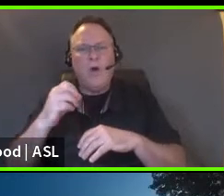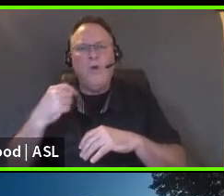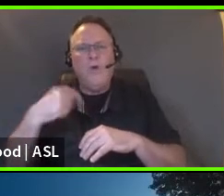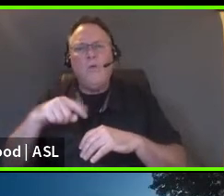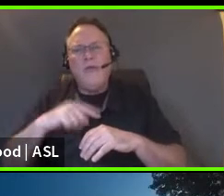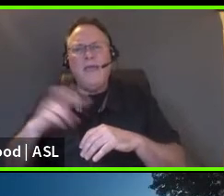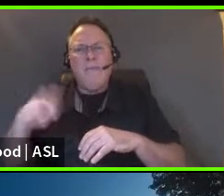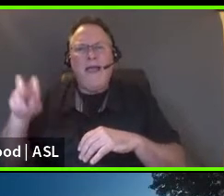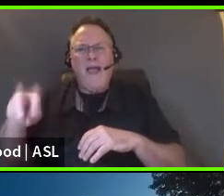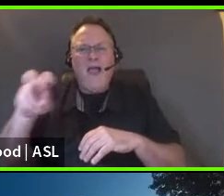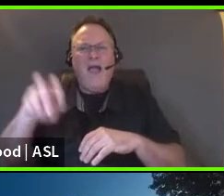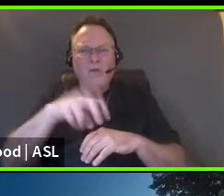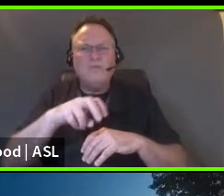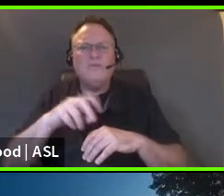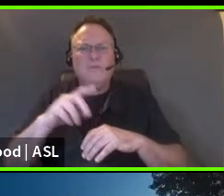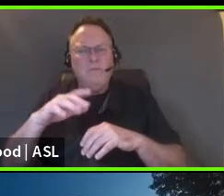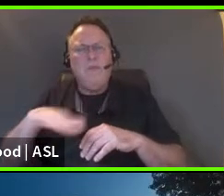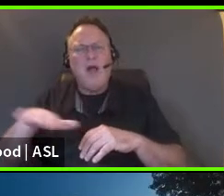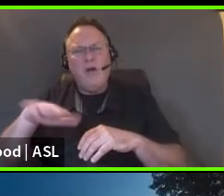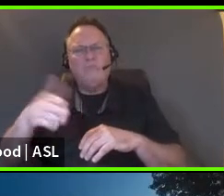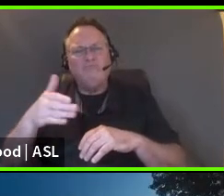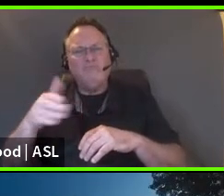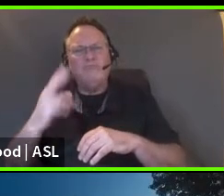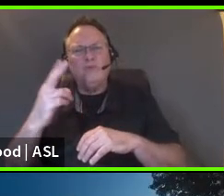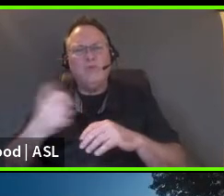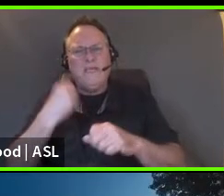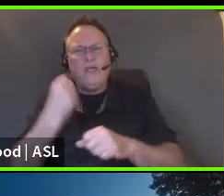bounced around for about 2 years from